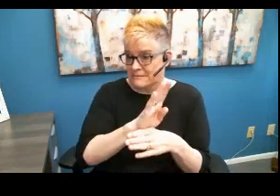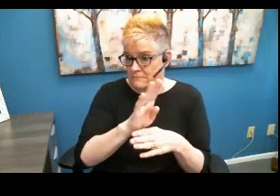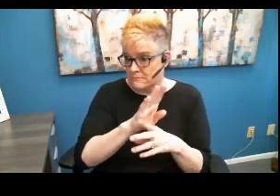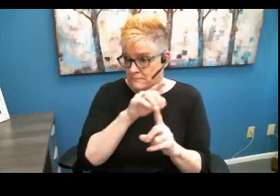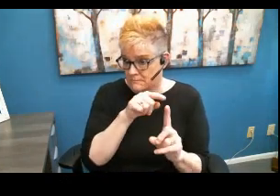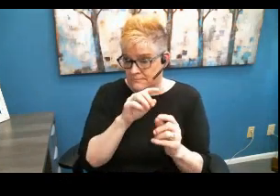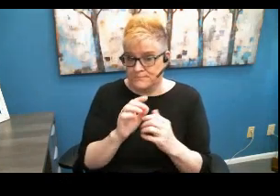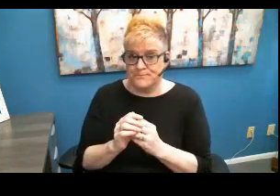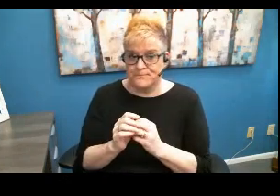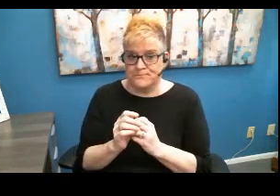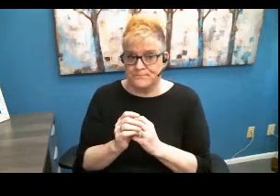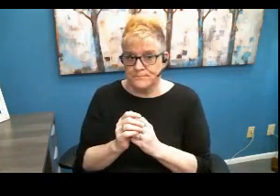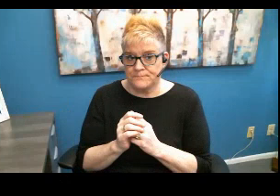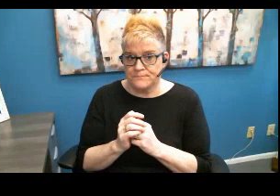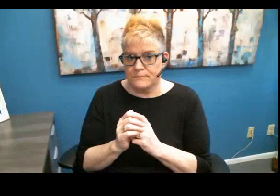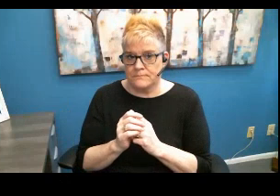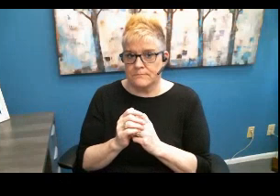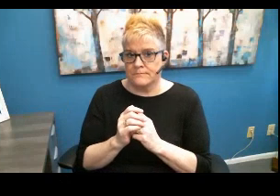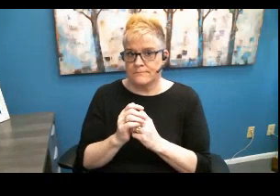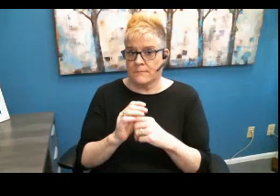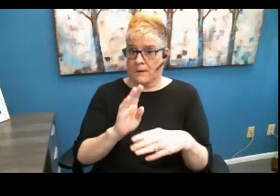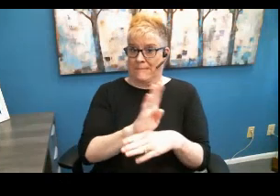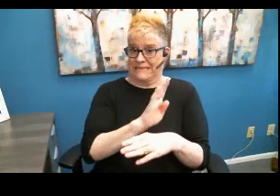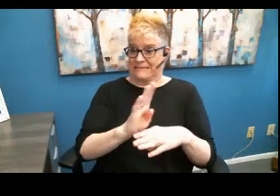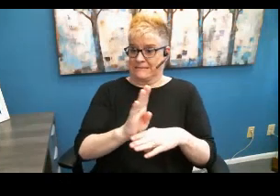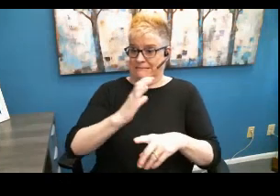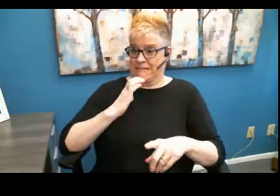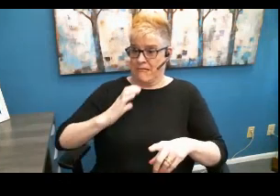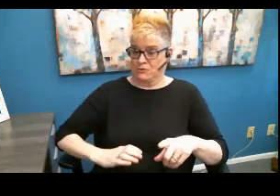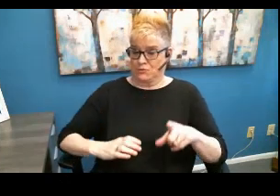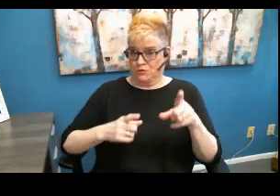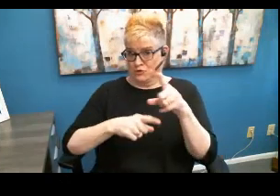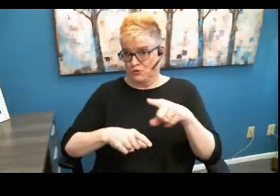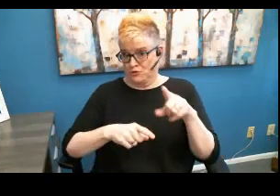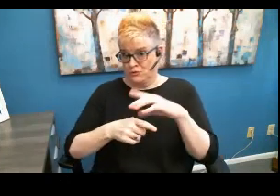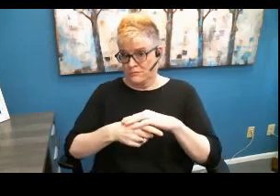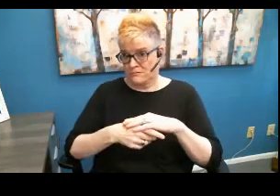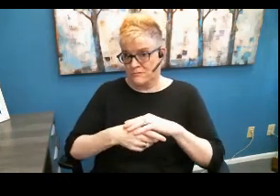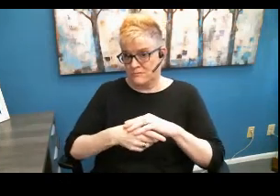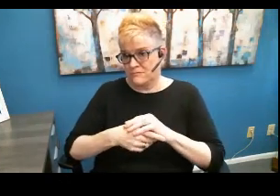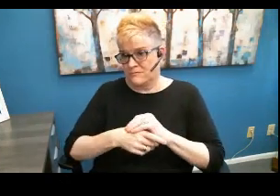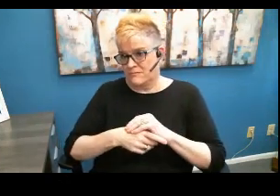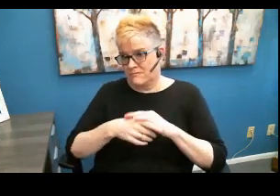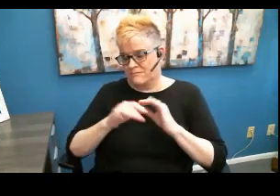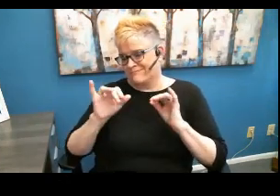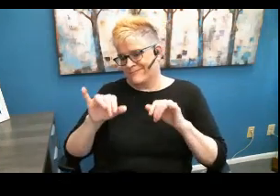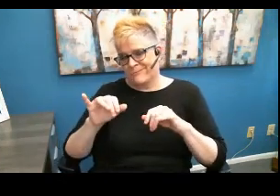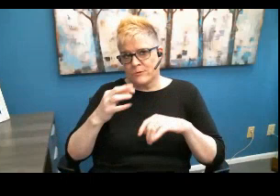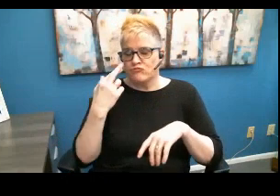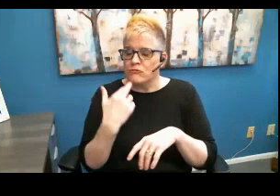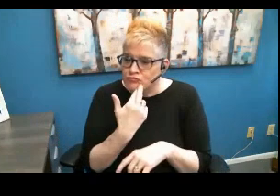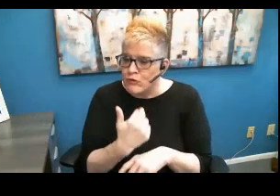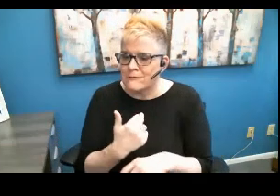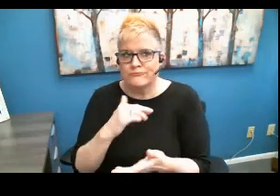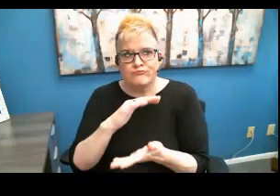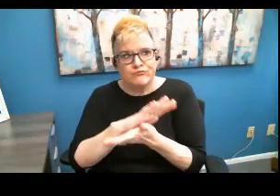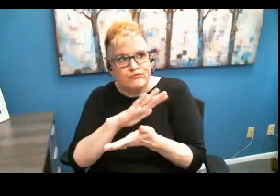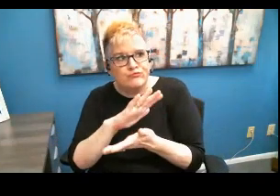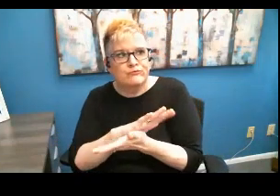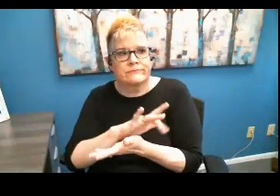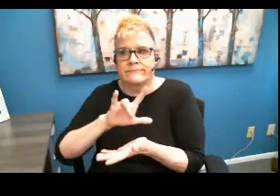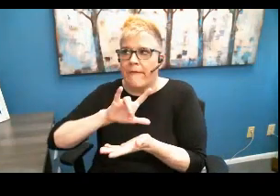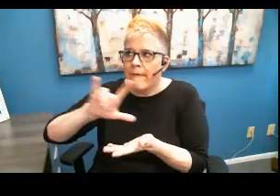about here. Commercial customers, that could be, restaurants and schools and airports.